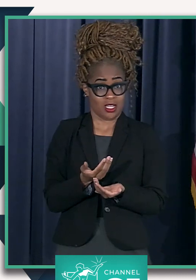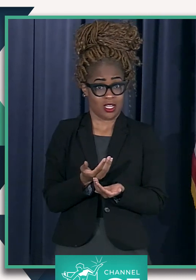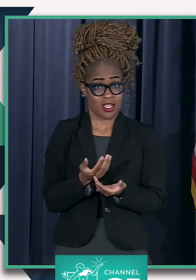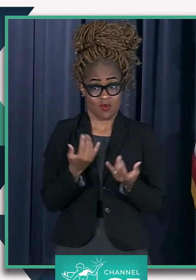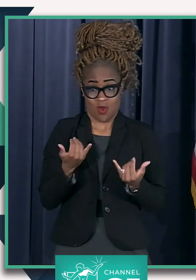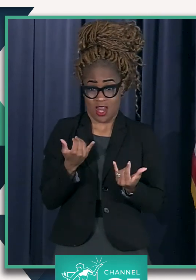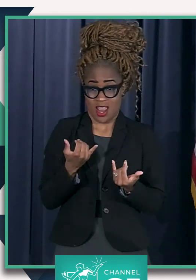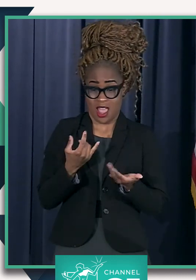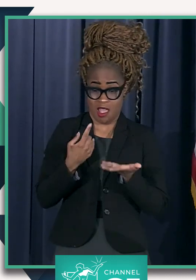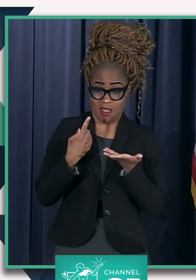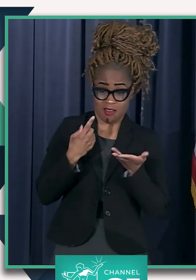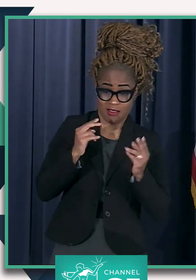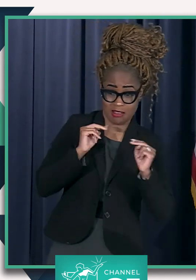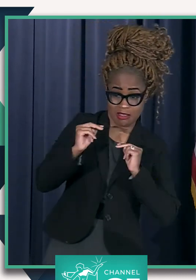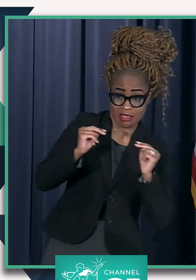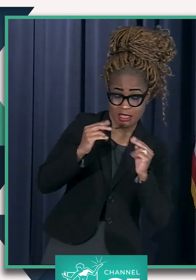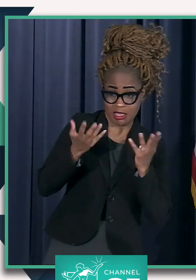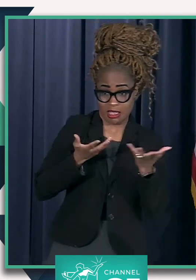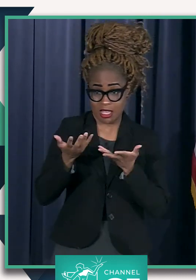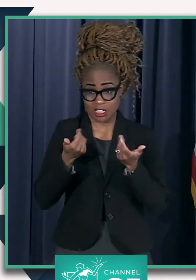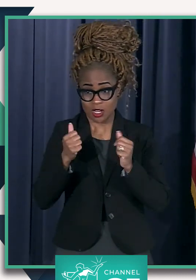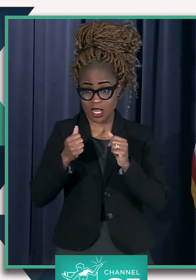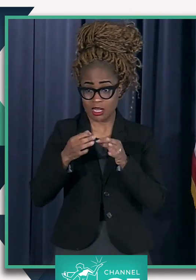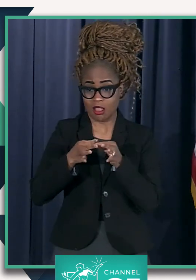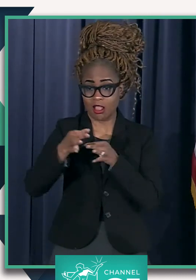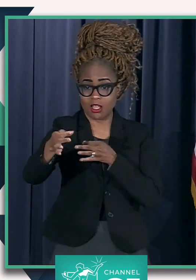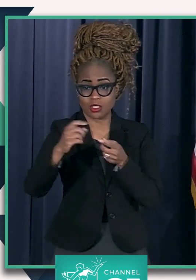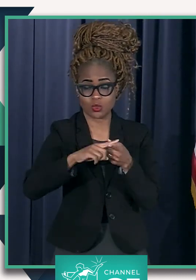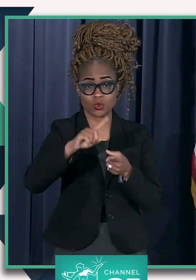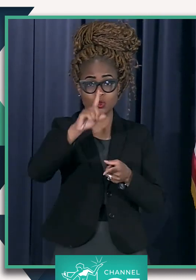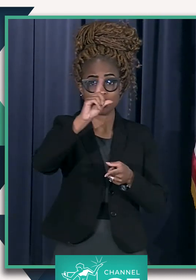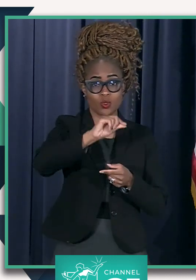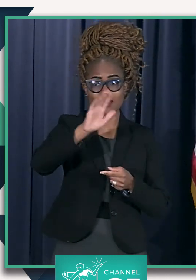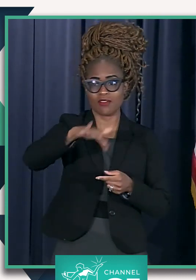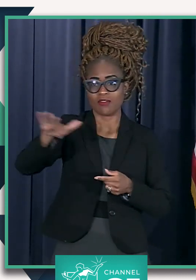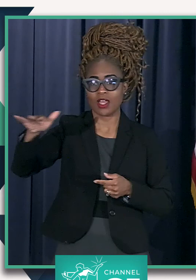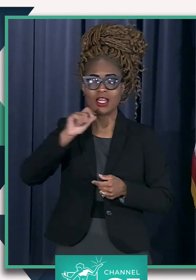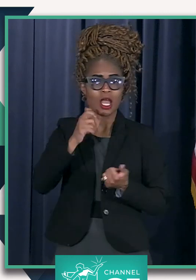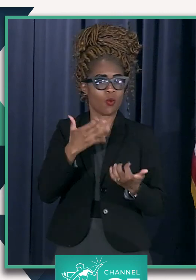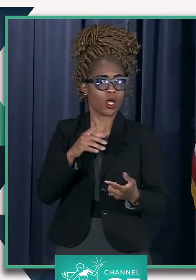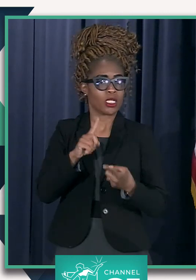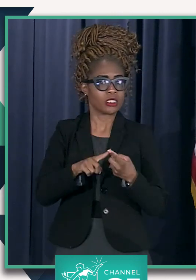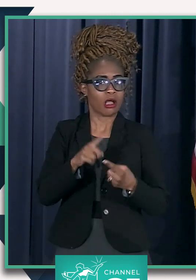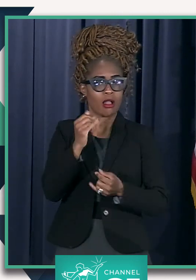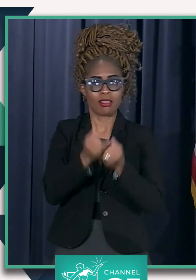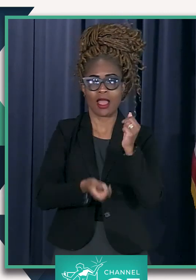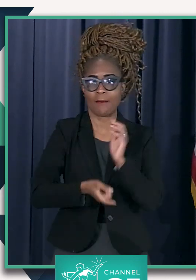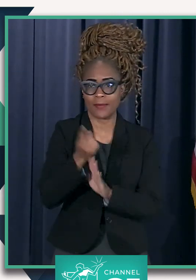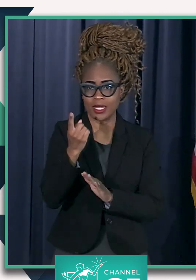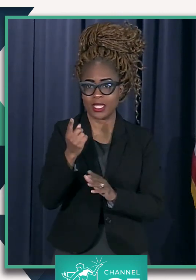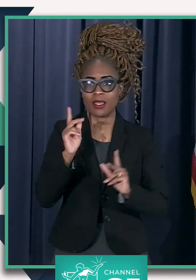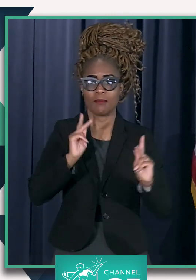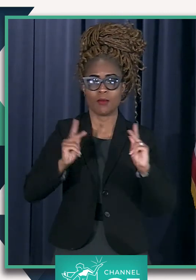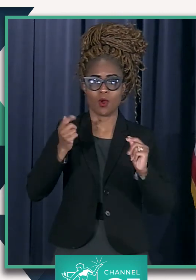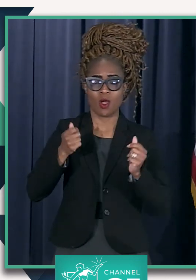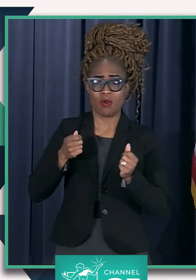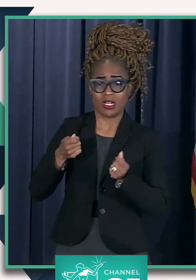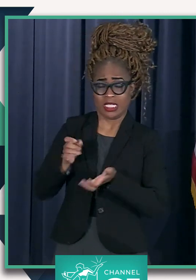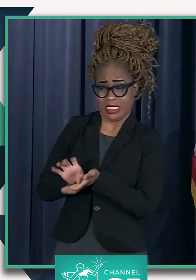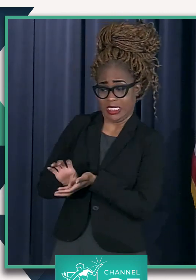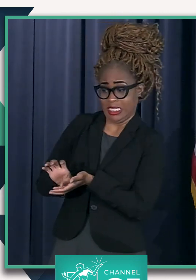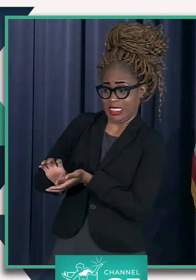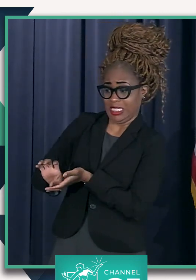now negotiating to extend that out to 2055. We don't wait till it's the last day and people are being pushed out. That's what we've